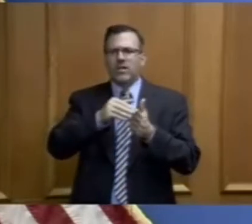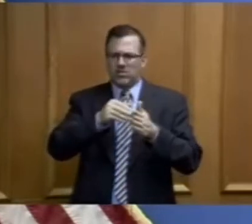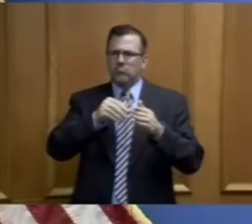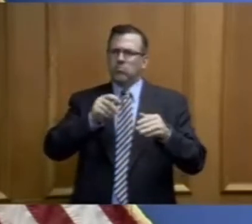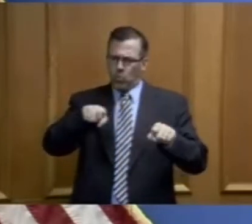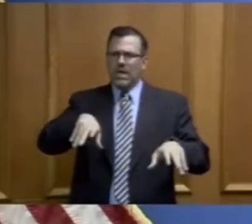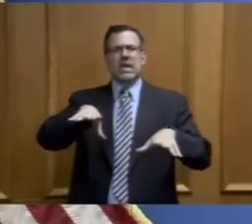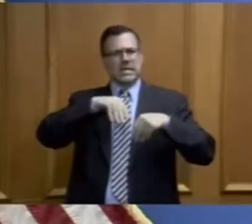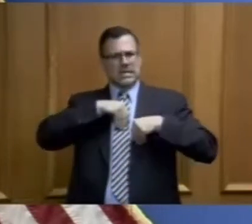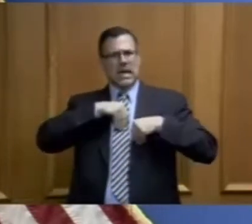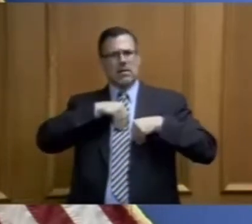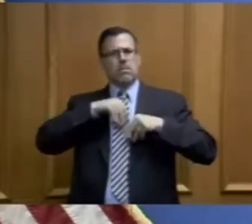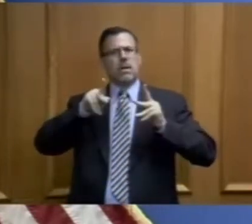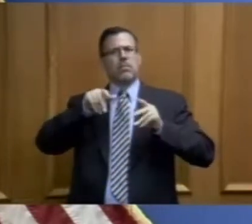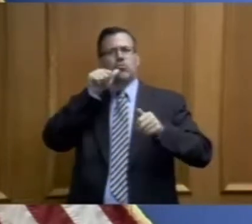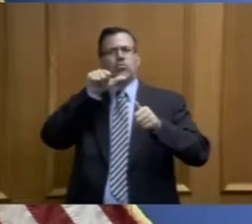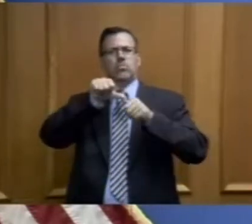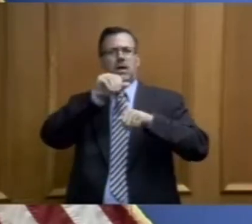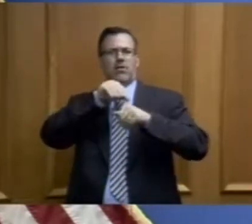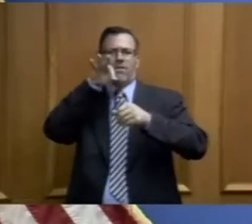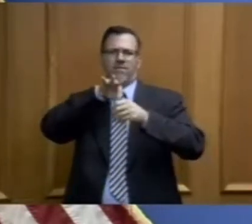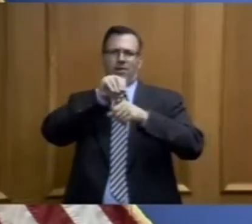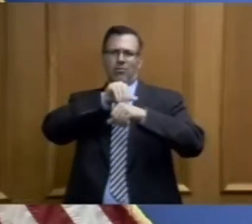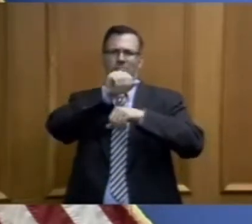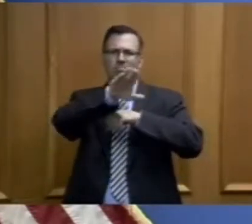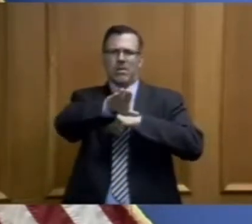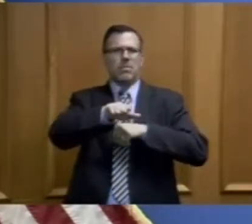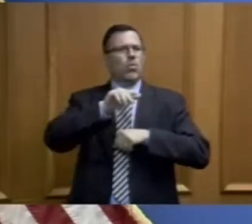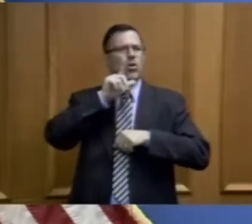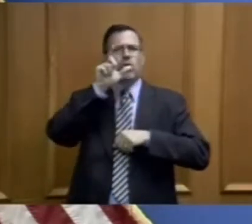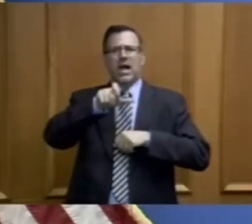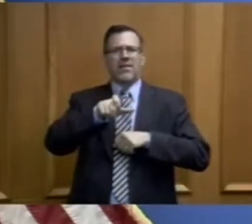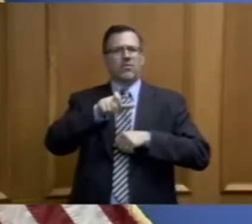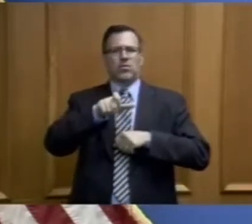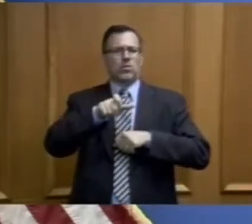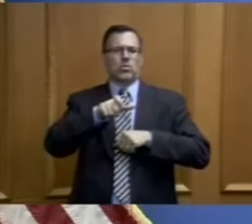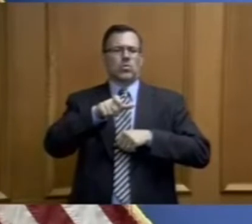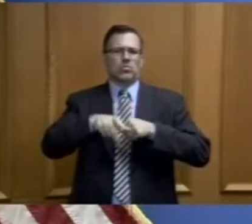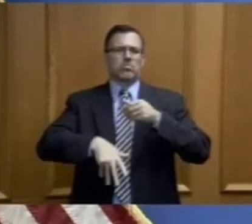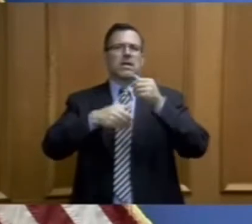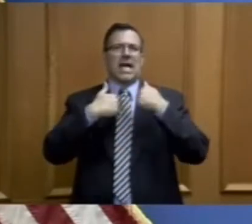is acceptable, but we don't need to expand that.